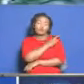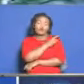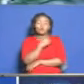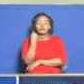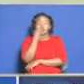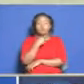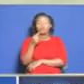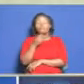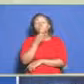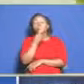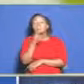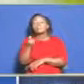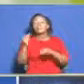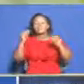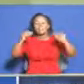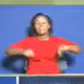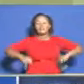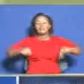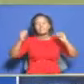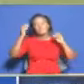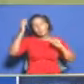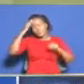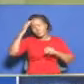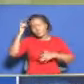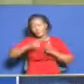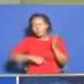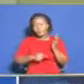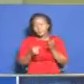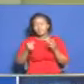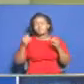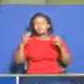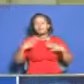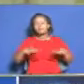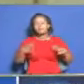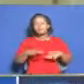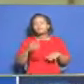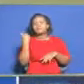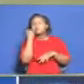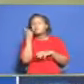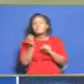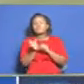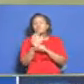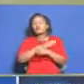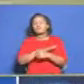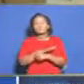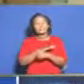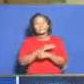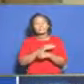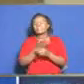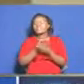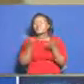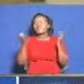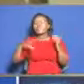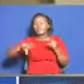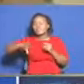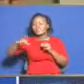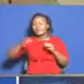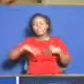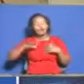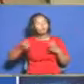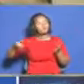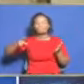KMPDU Nyanza branch chairman, noted that the number of COVID-19 patients in the isolation centers across the county has